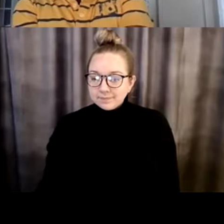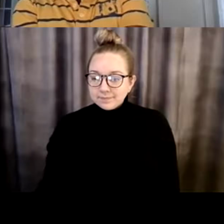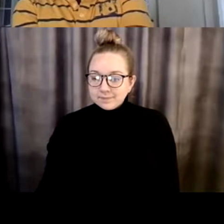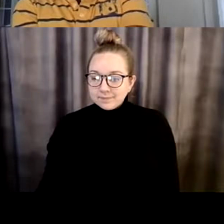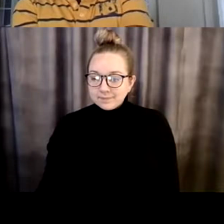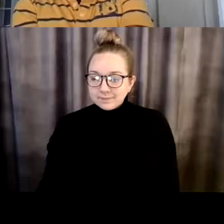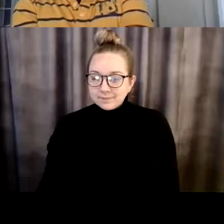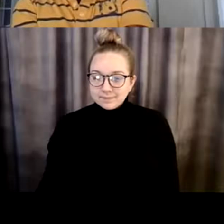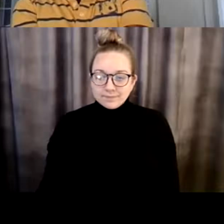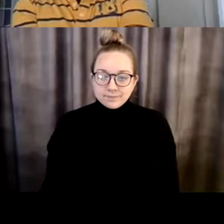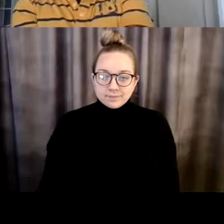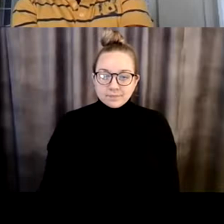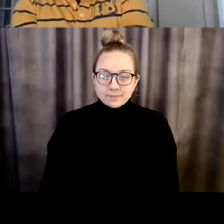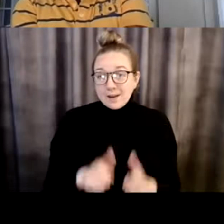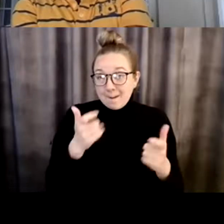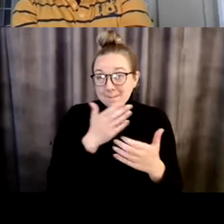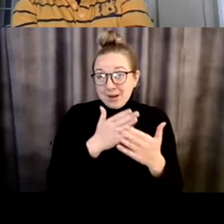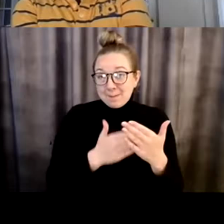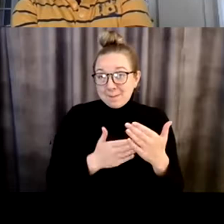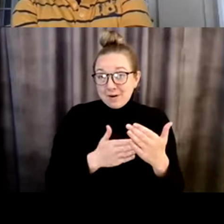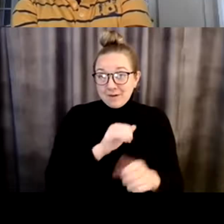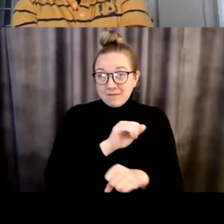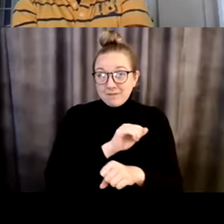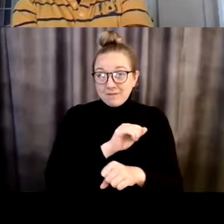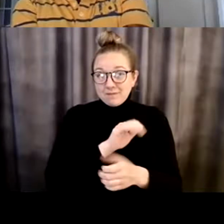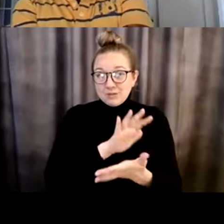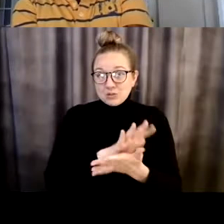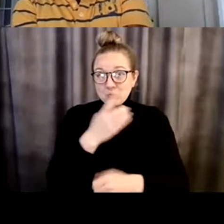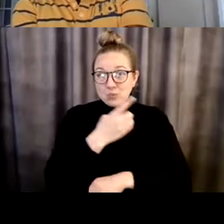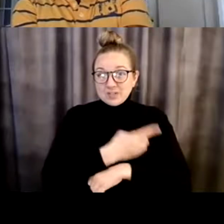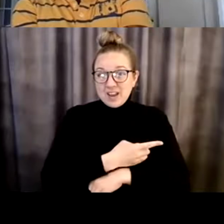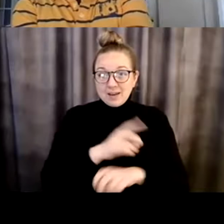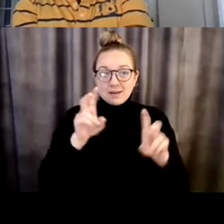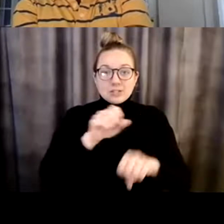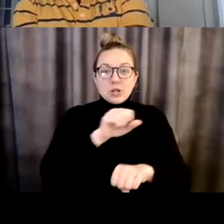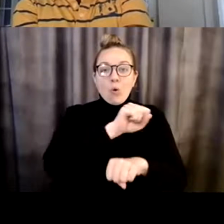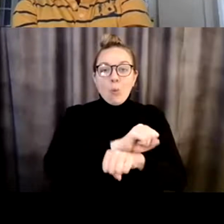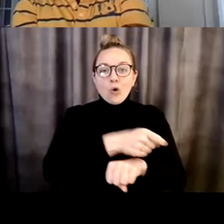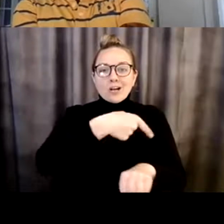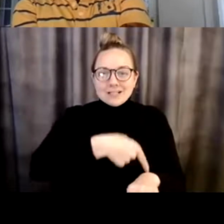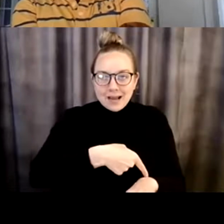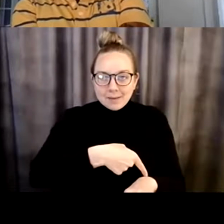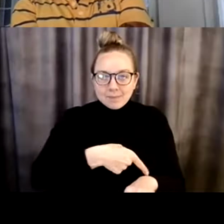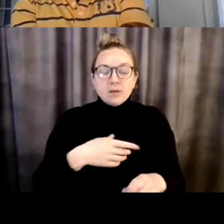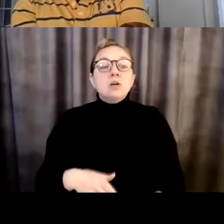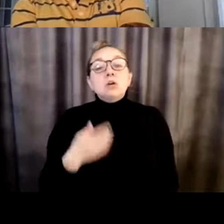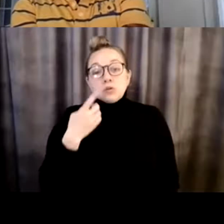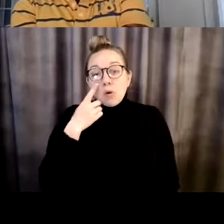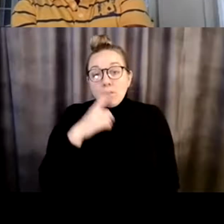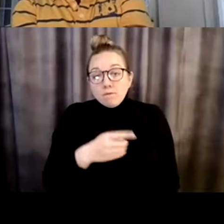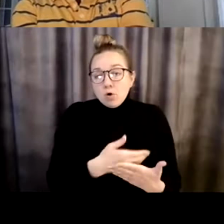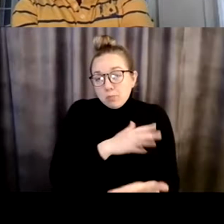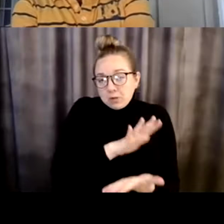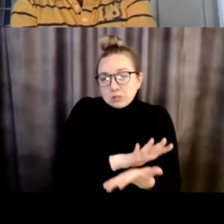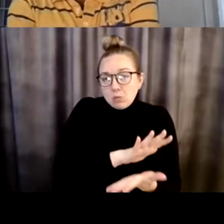time. And so for our littlest learners, our work time is play-based. But on our daily schedule, it says